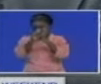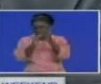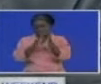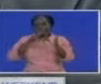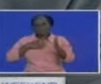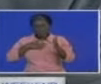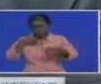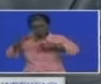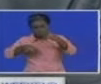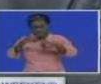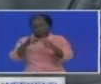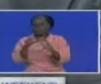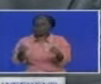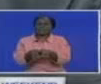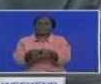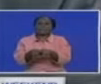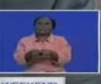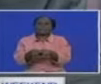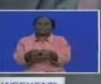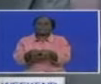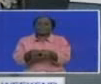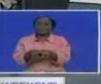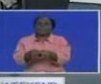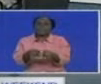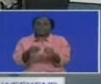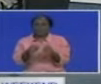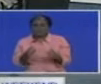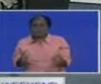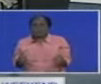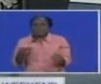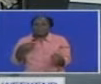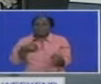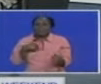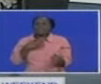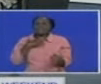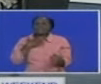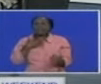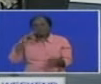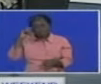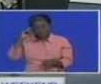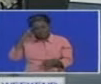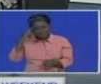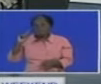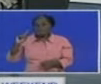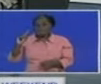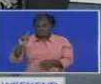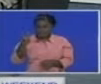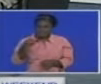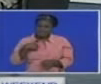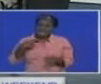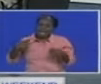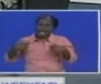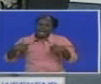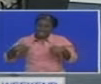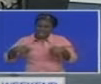to continue with that agenda. Well, let me just put my head to it. First of all, I cannot allow